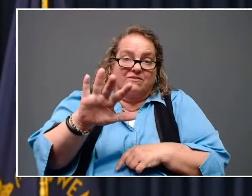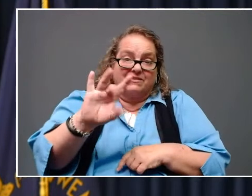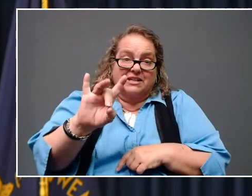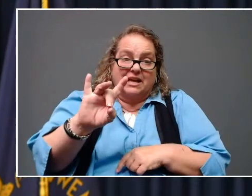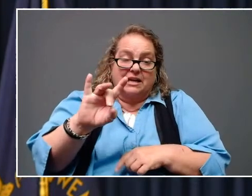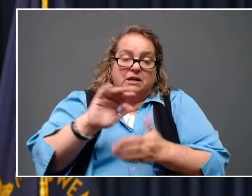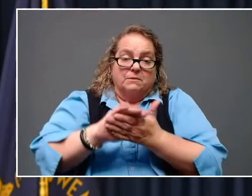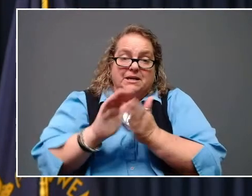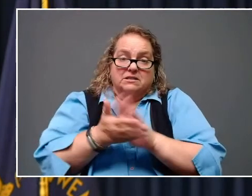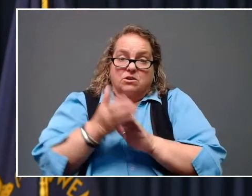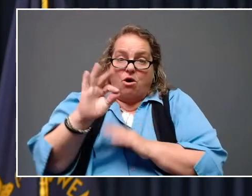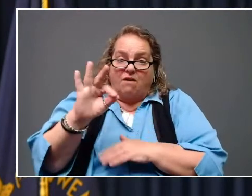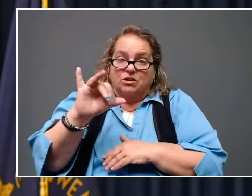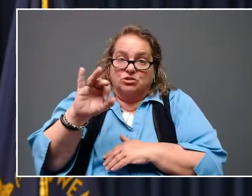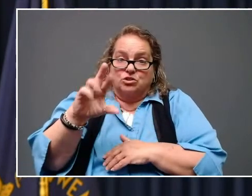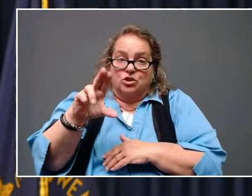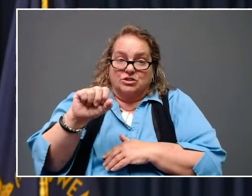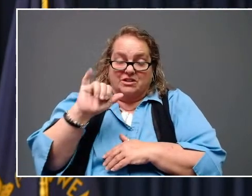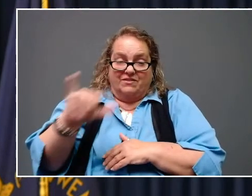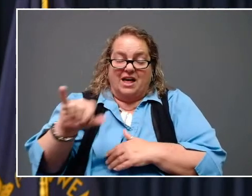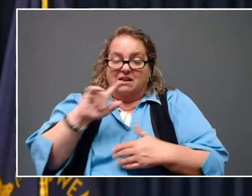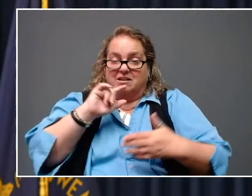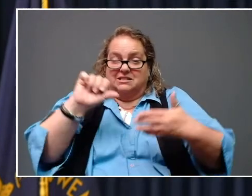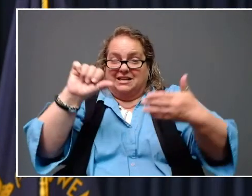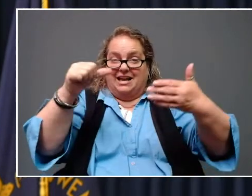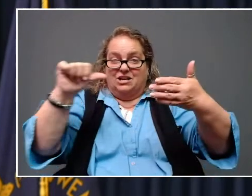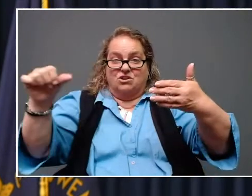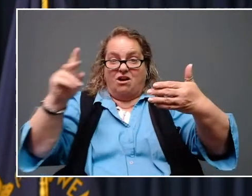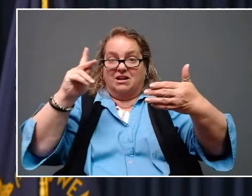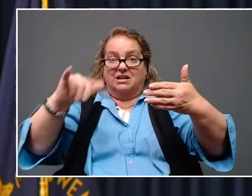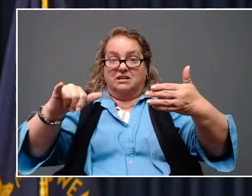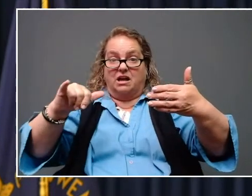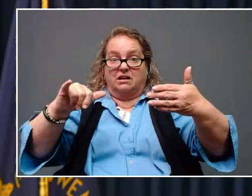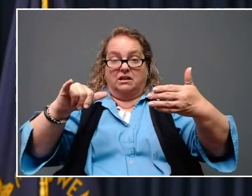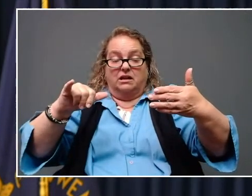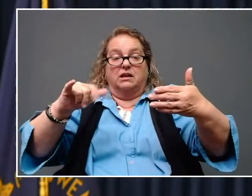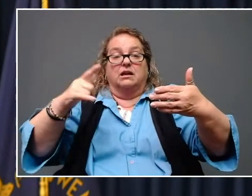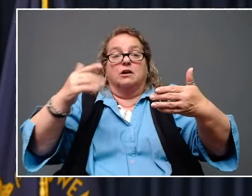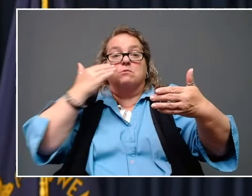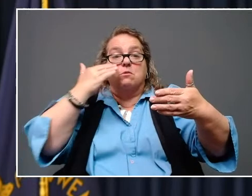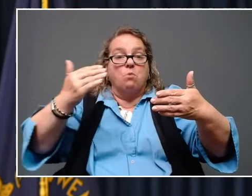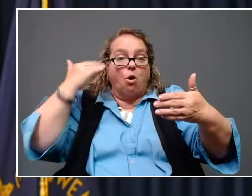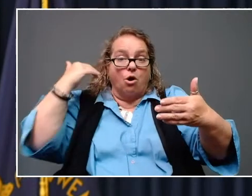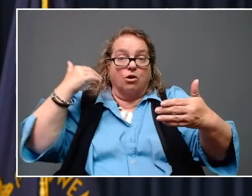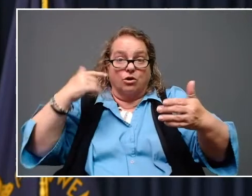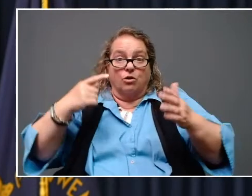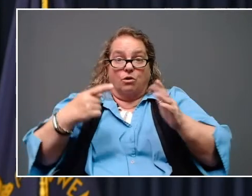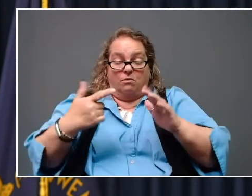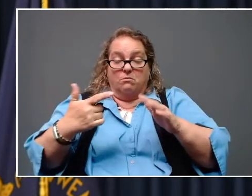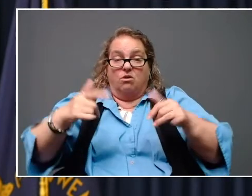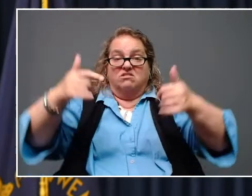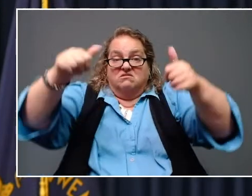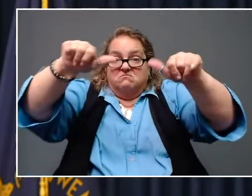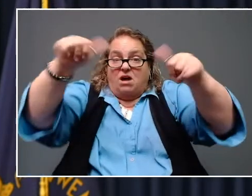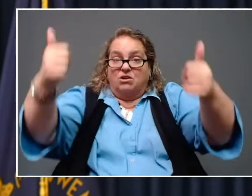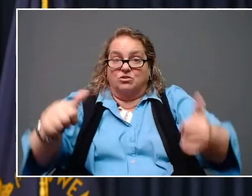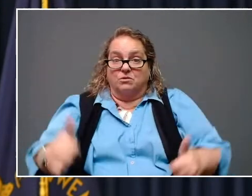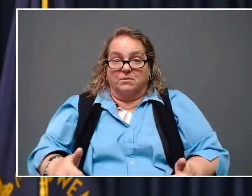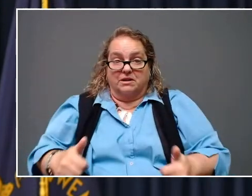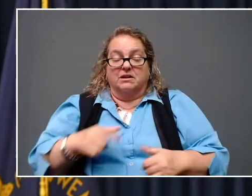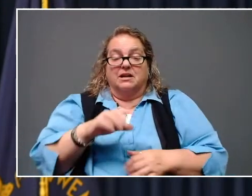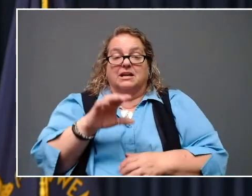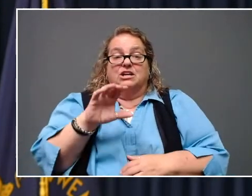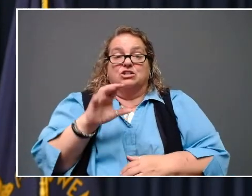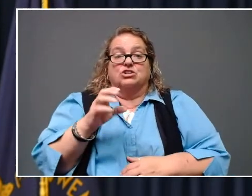names are etched on the Kentucky Law Enforcement Memorial Monument, Chief Deputy Cash served the Commonwealth with pride,